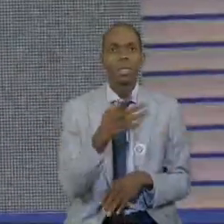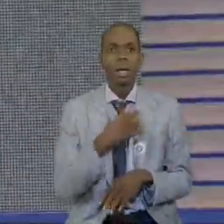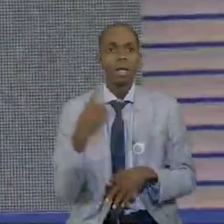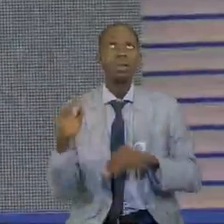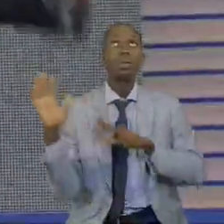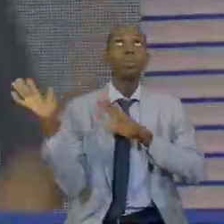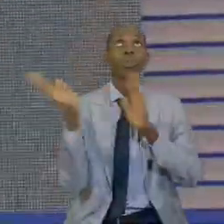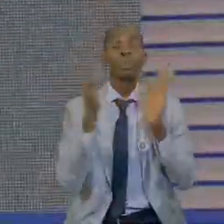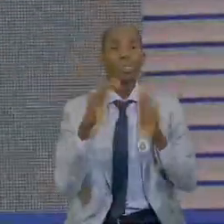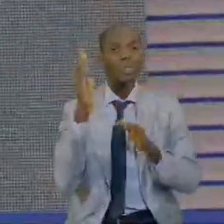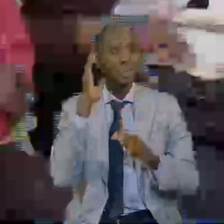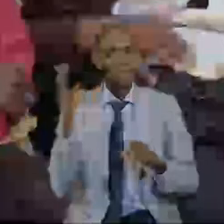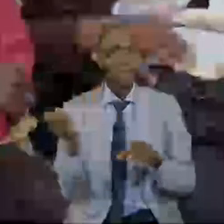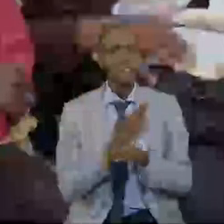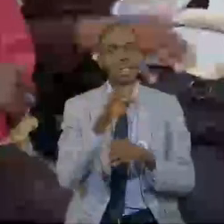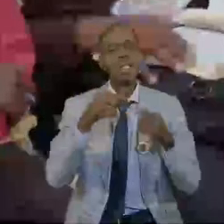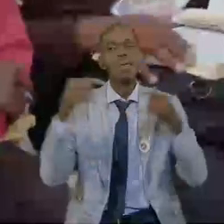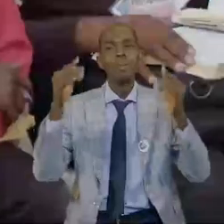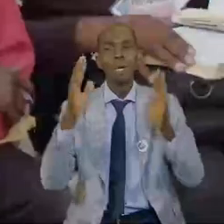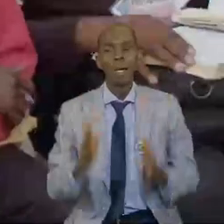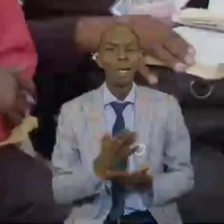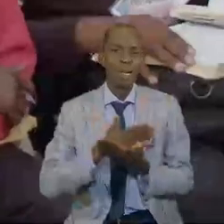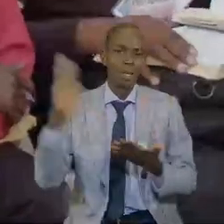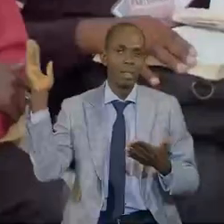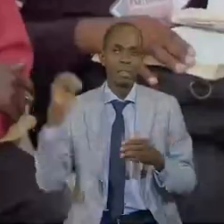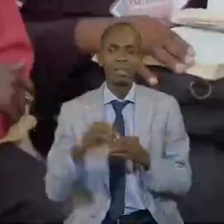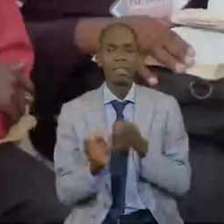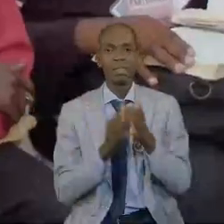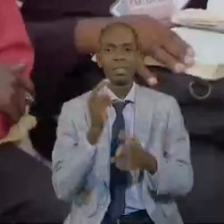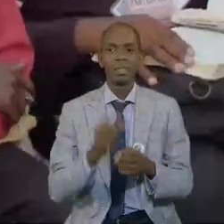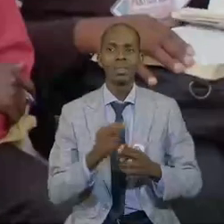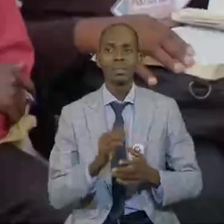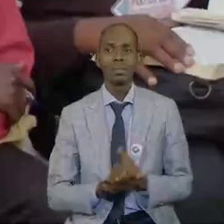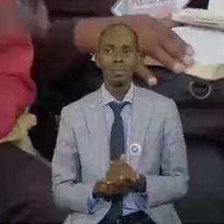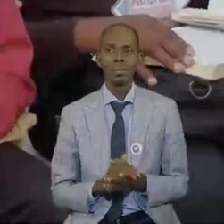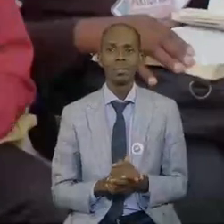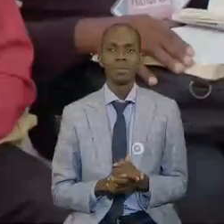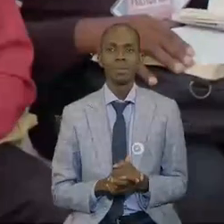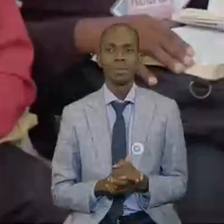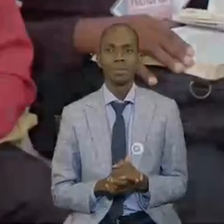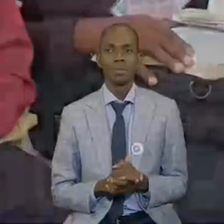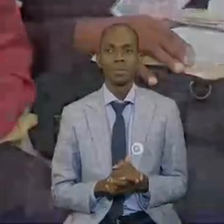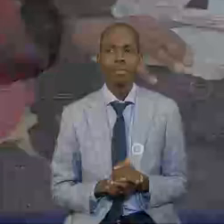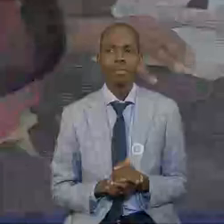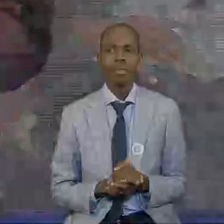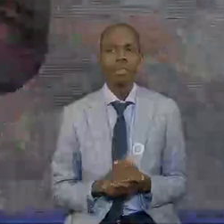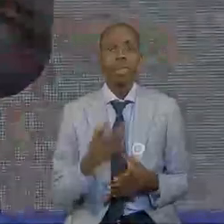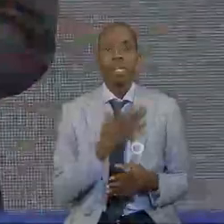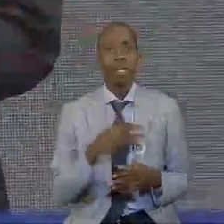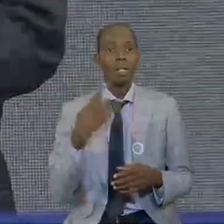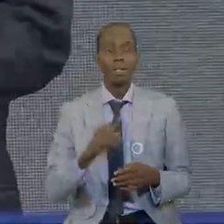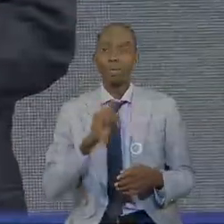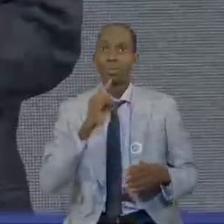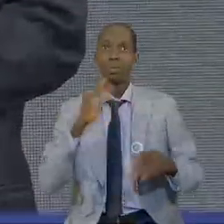carry your enemies away. Tu les vanneras et le vent emportera tes ennemis. And the whirlwind shall scatter